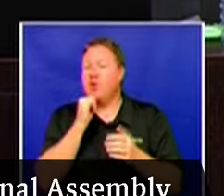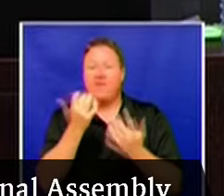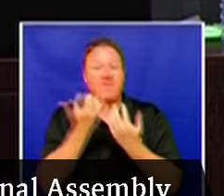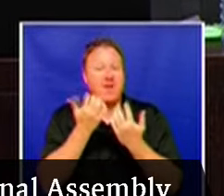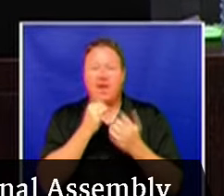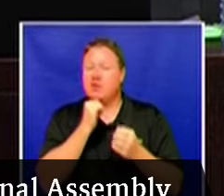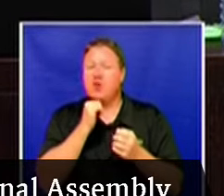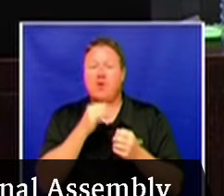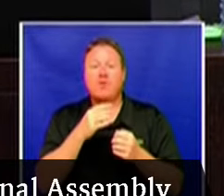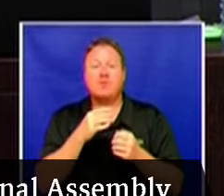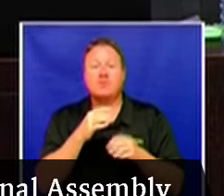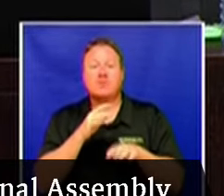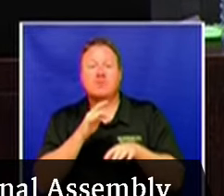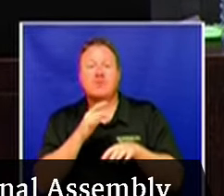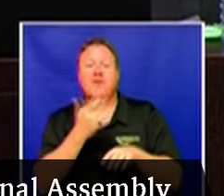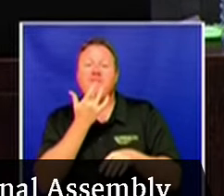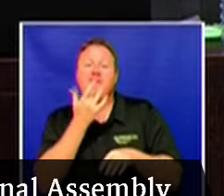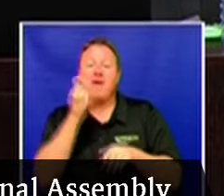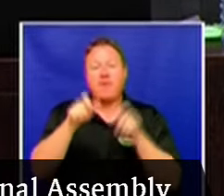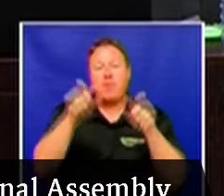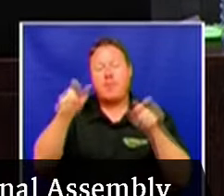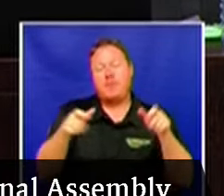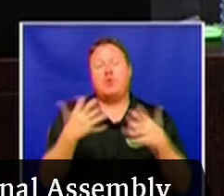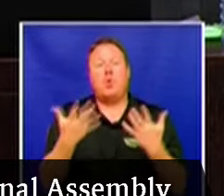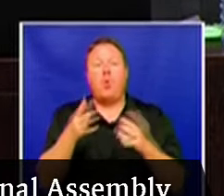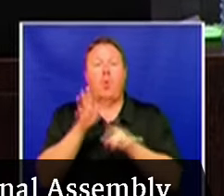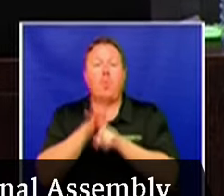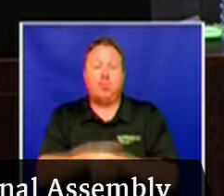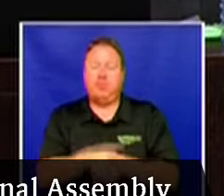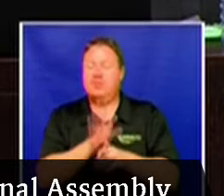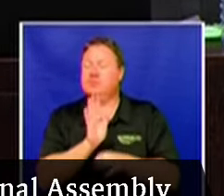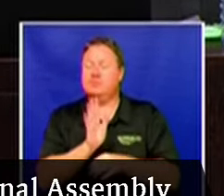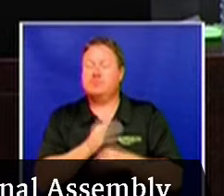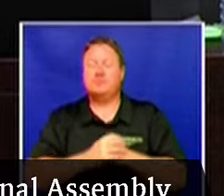prejudice. And when we see our state